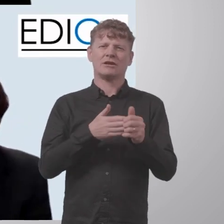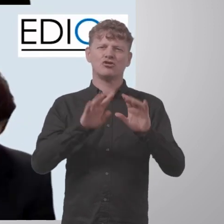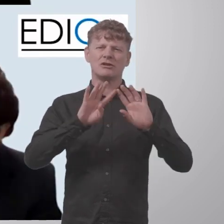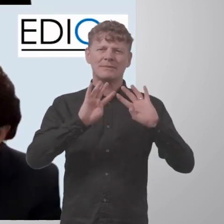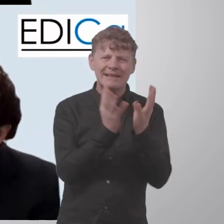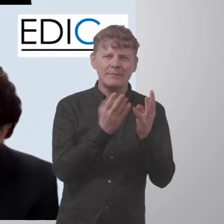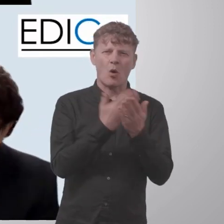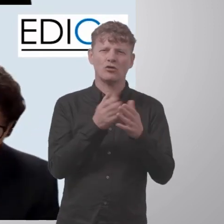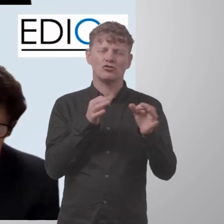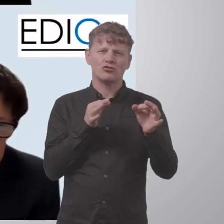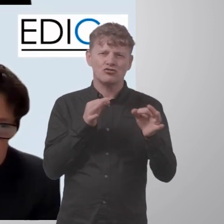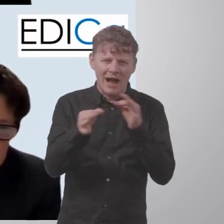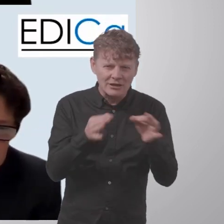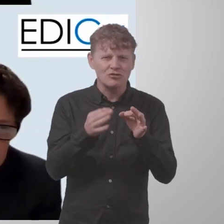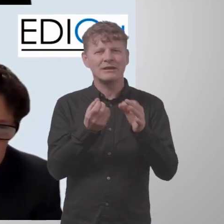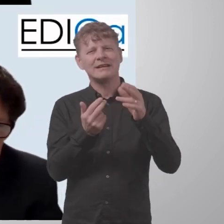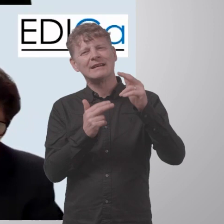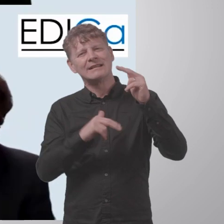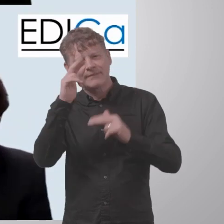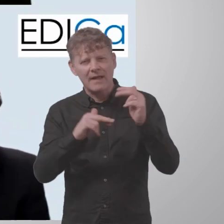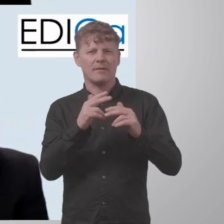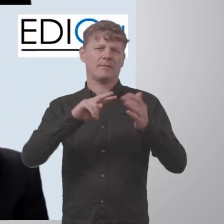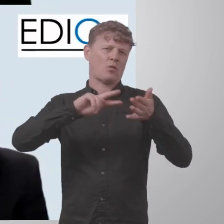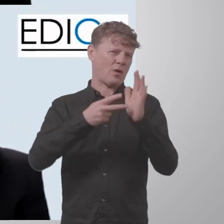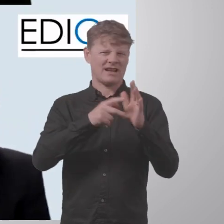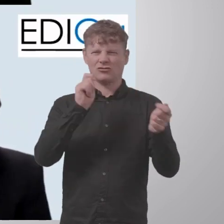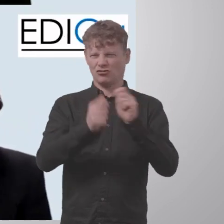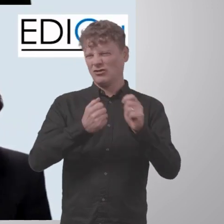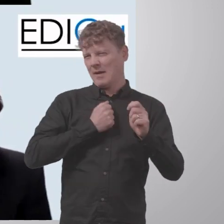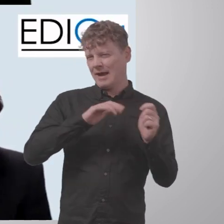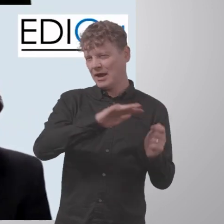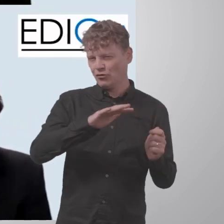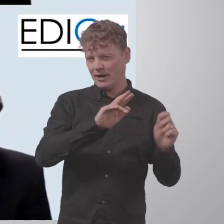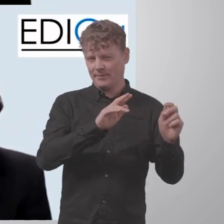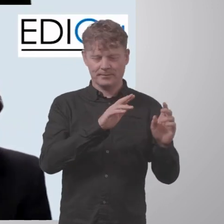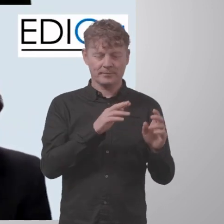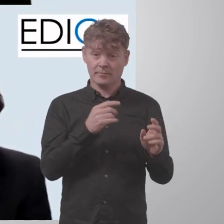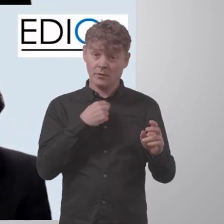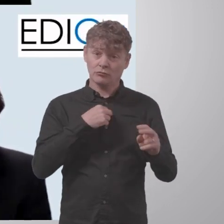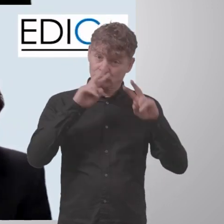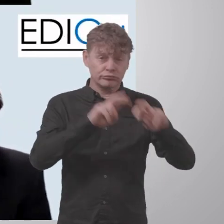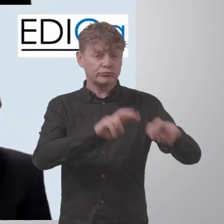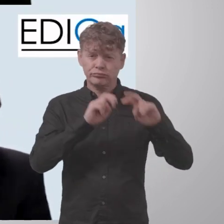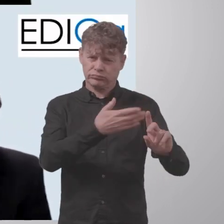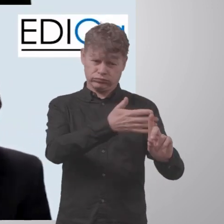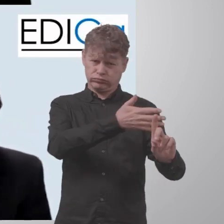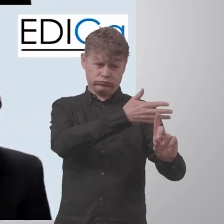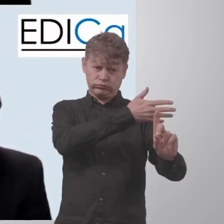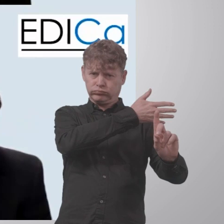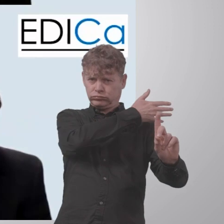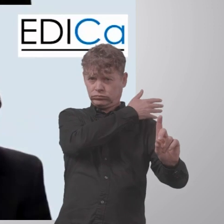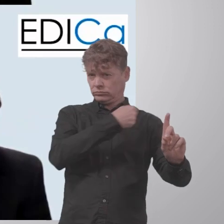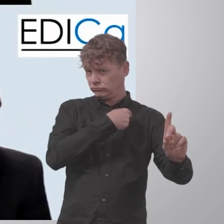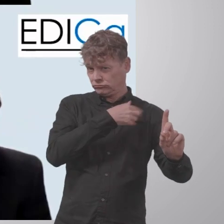organizational change, and have a long history of doing work in that space very close to boardroom